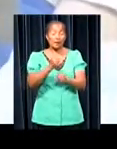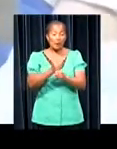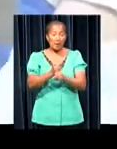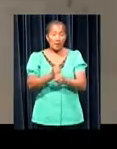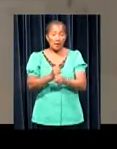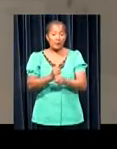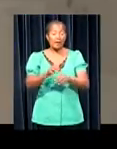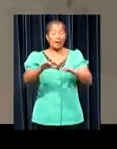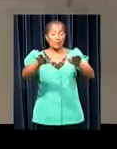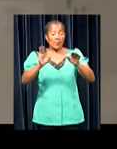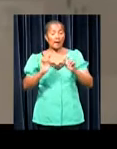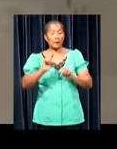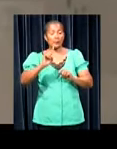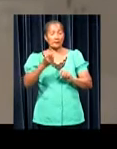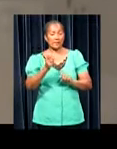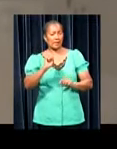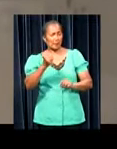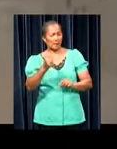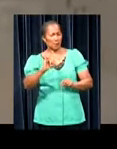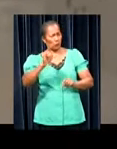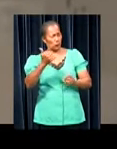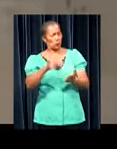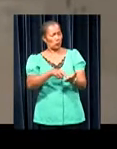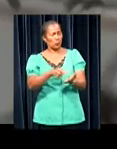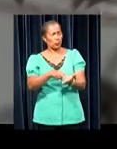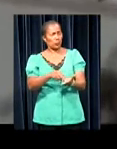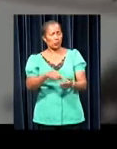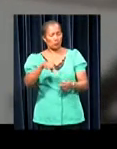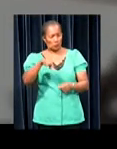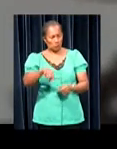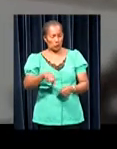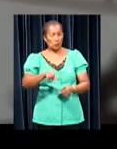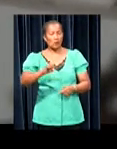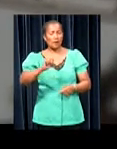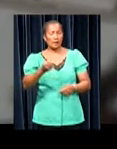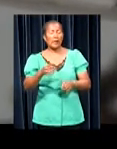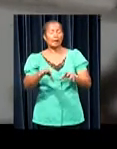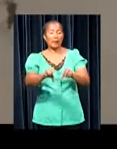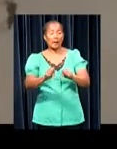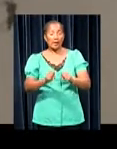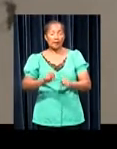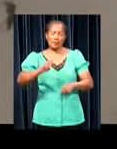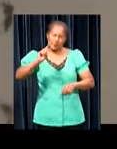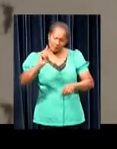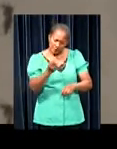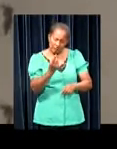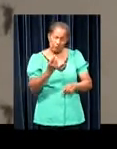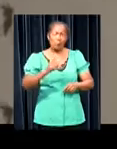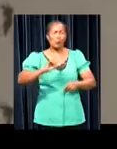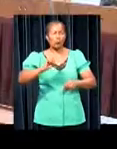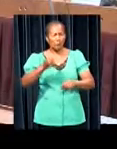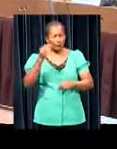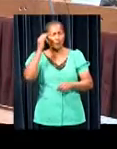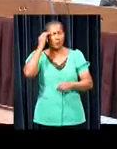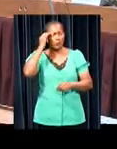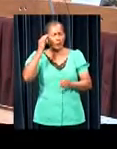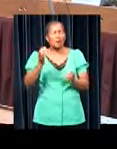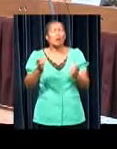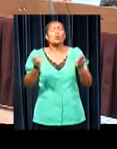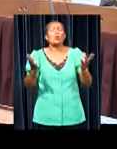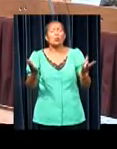Parliament argued that that plan can be used again. The same approach can be used now because